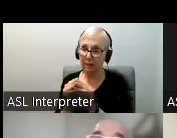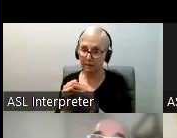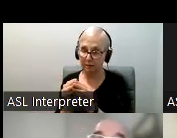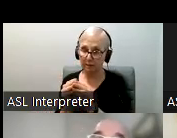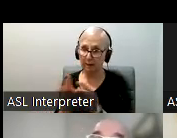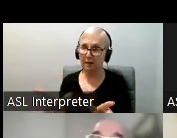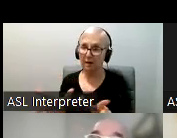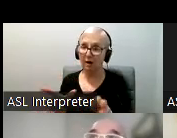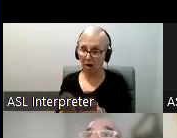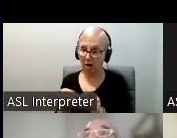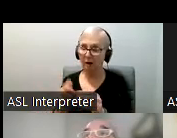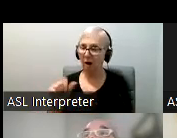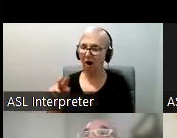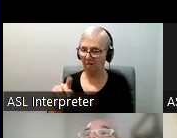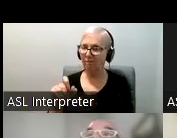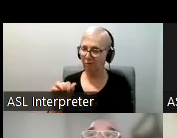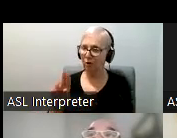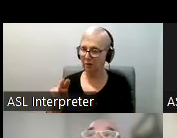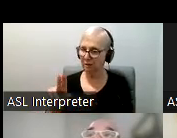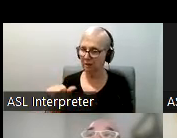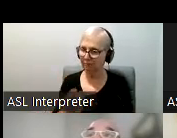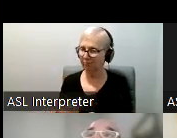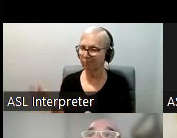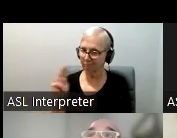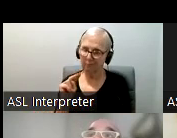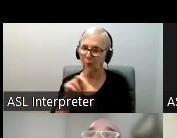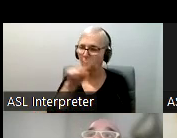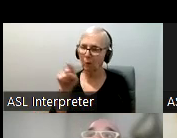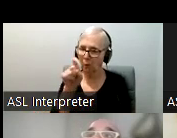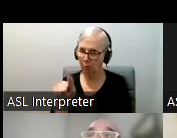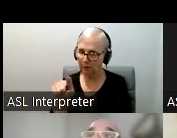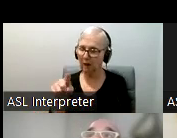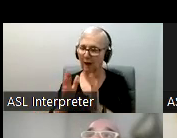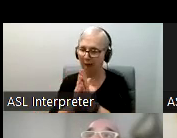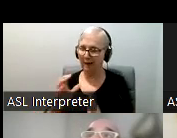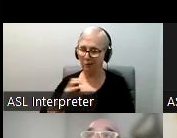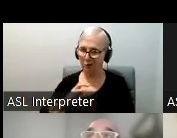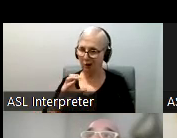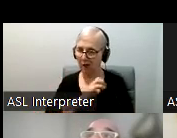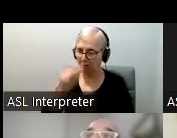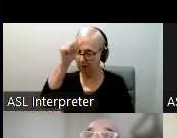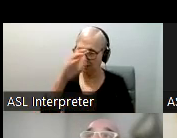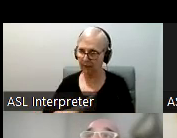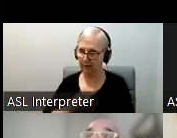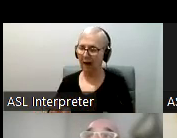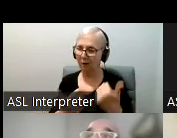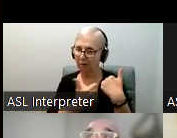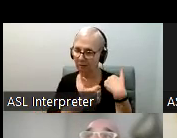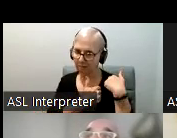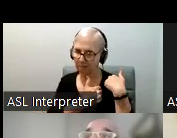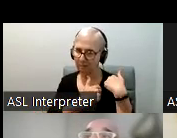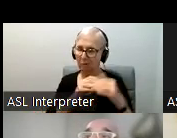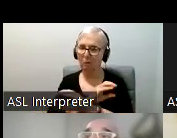a conference a couple weeks ago, and one of the questions that I asked one of our congressmen was, how do you hold accountability when there is